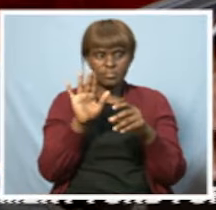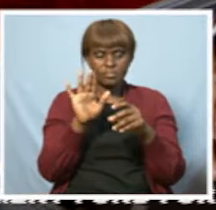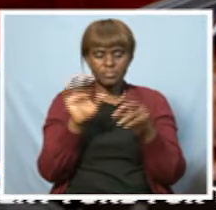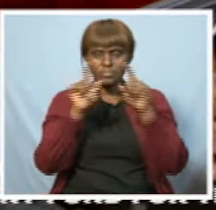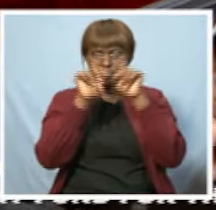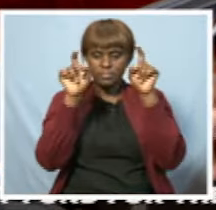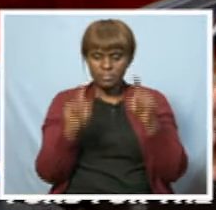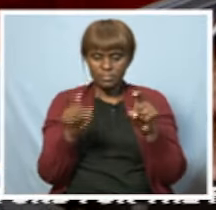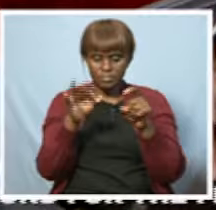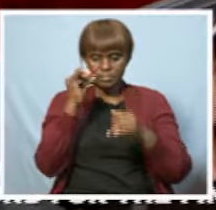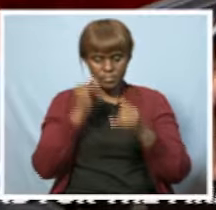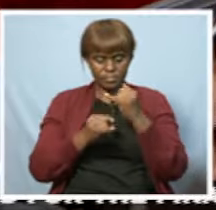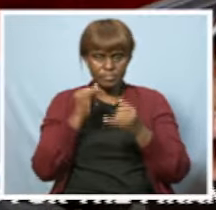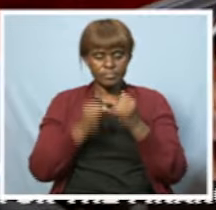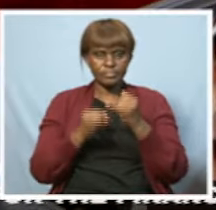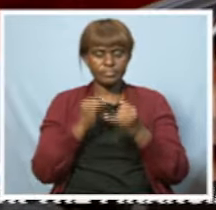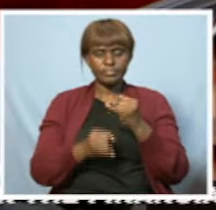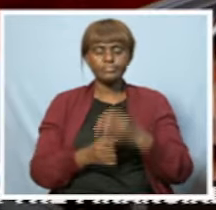certificate of completion?